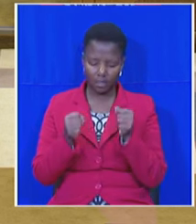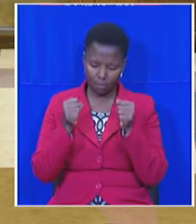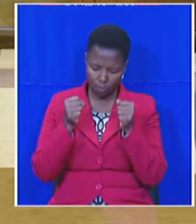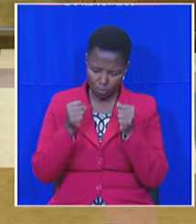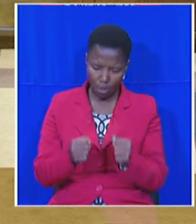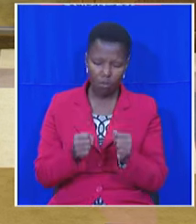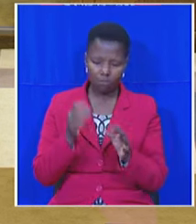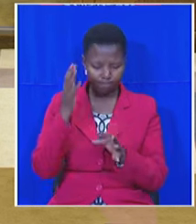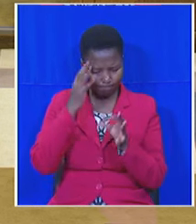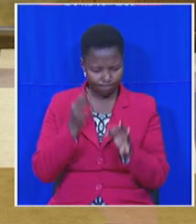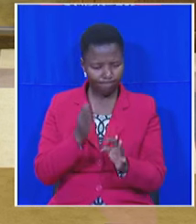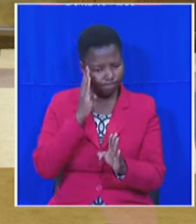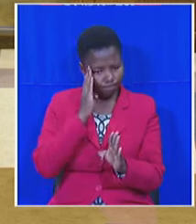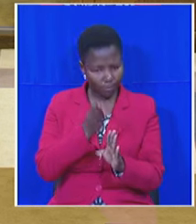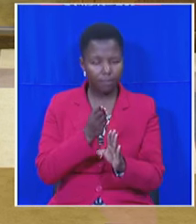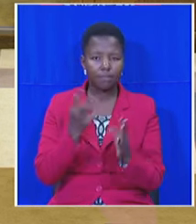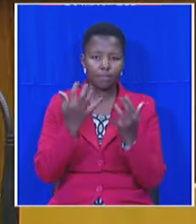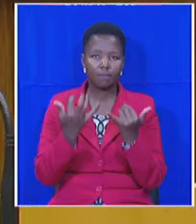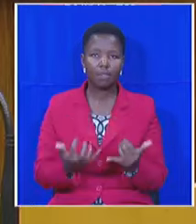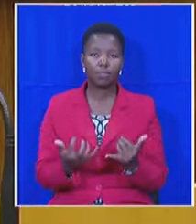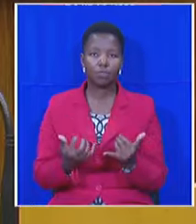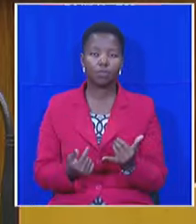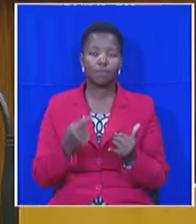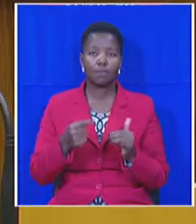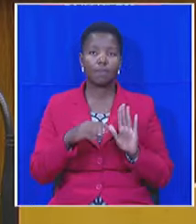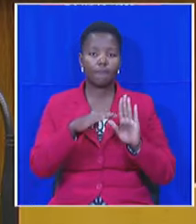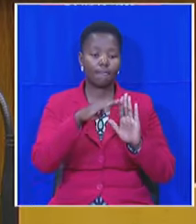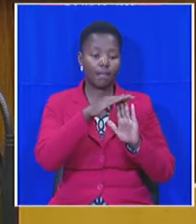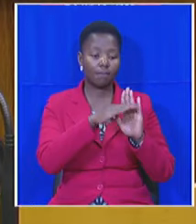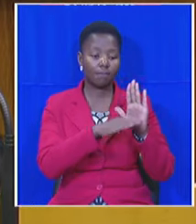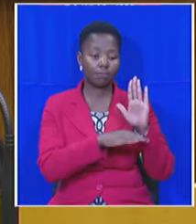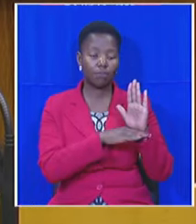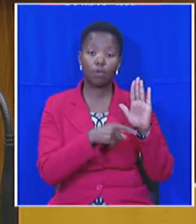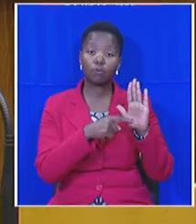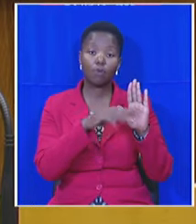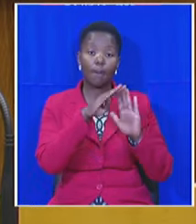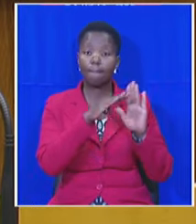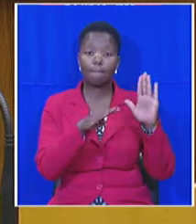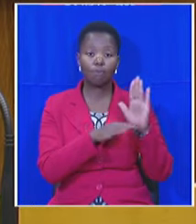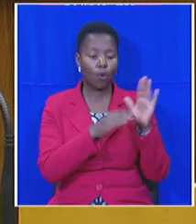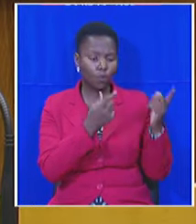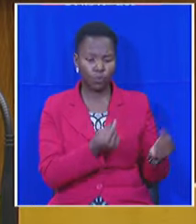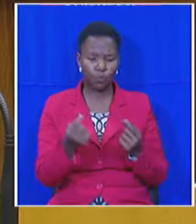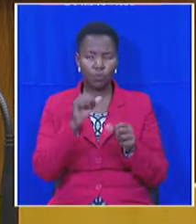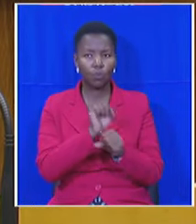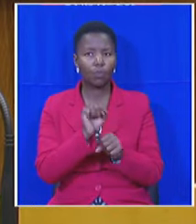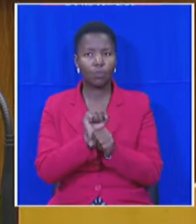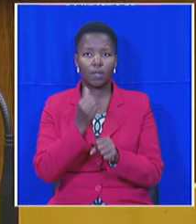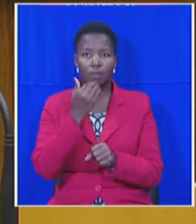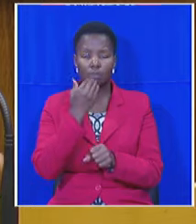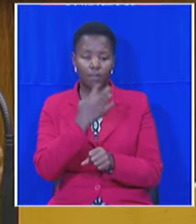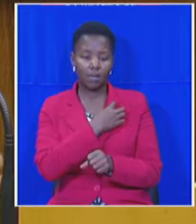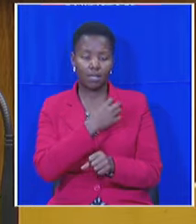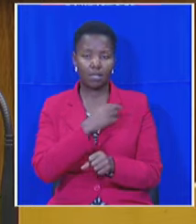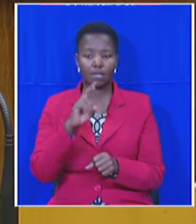decisive budget. It is a program of action by the Minister of Trade and Industry, Dr. Rob Davies, the DG